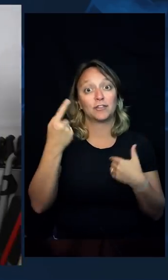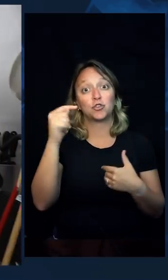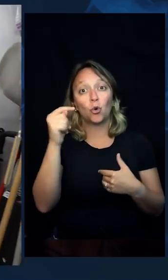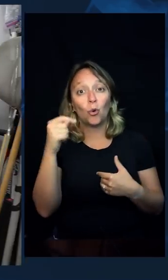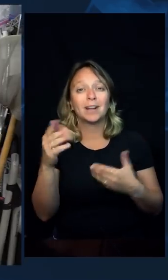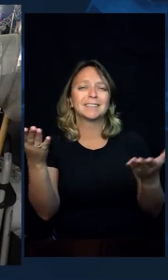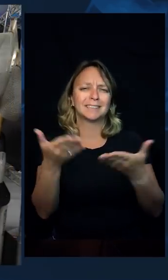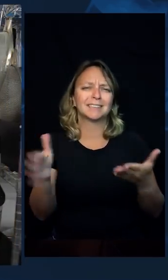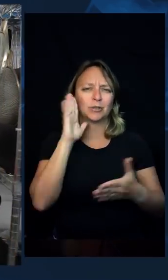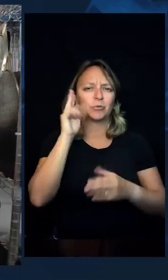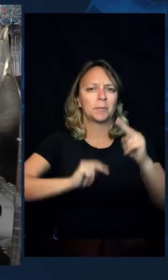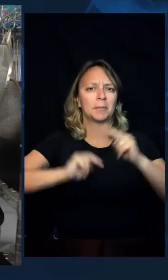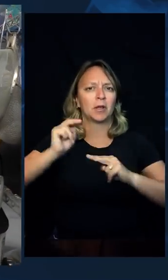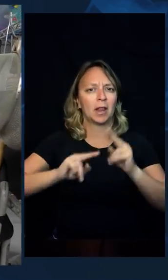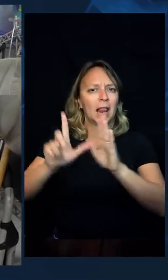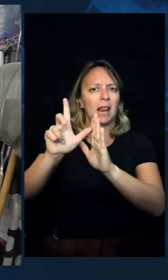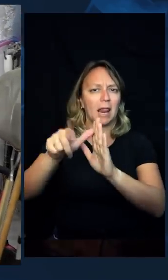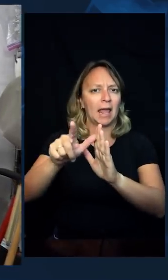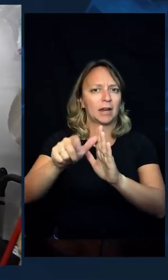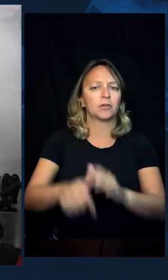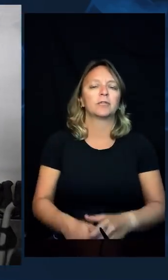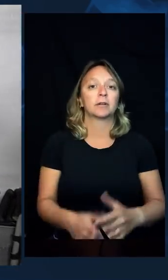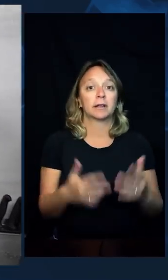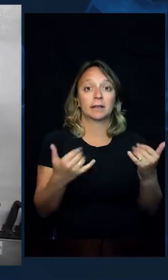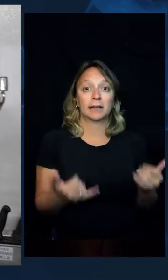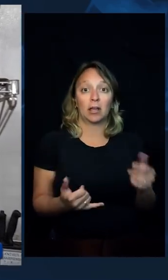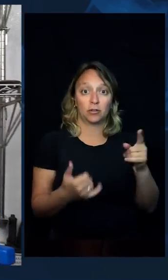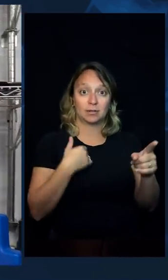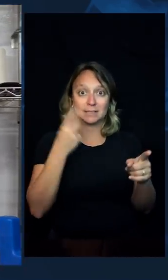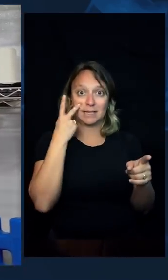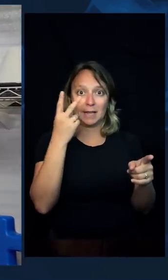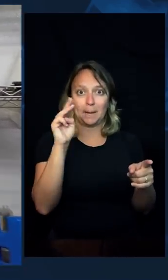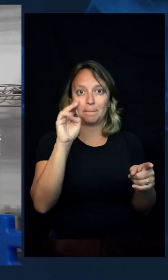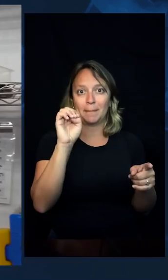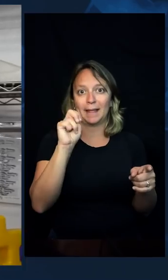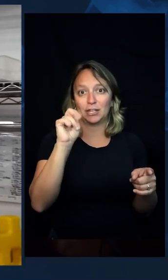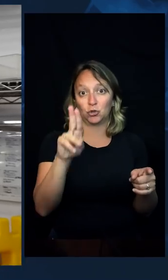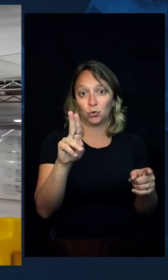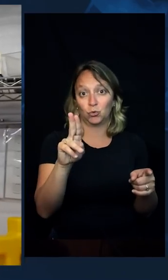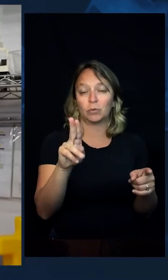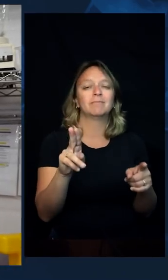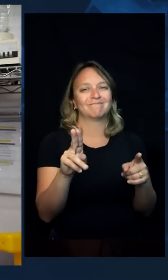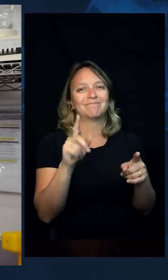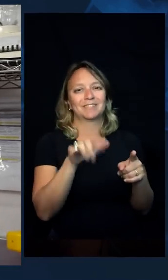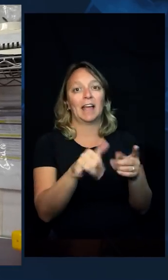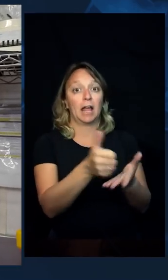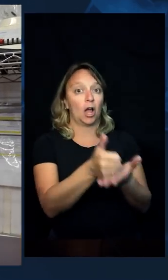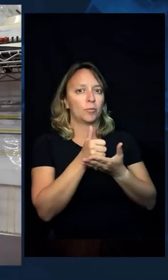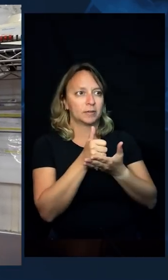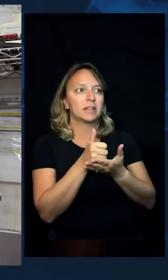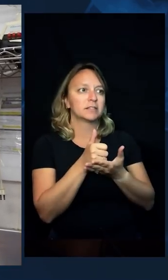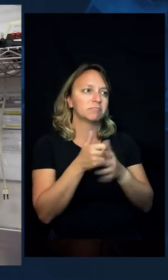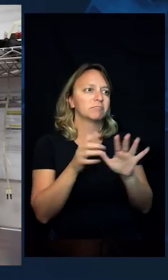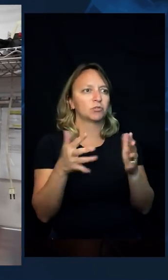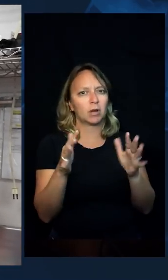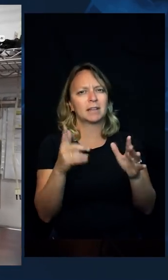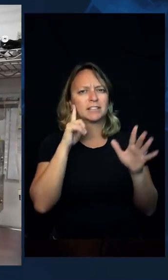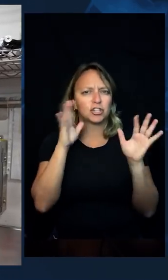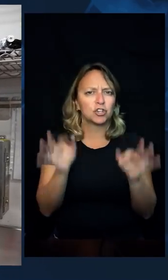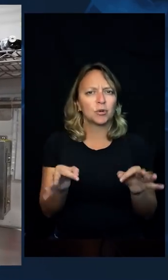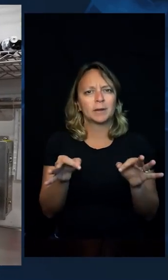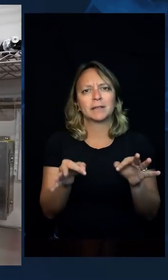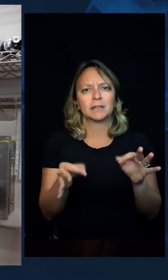later. Right here, you'll see some of our menus. Now, these menus are a tool for us to help us kind of determine